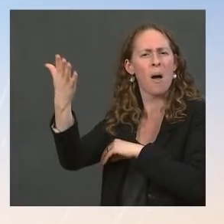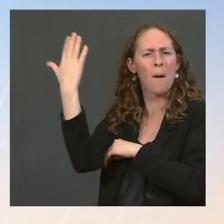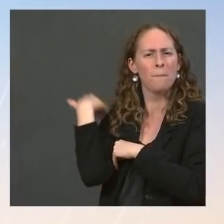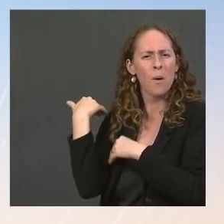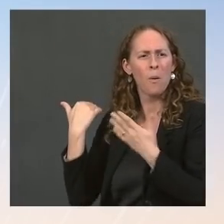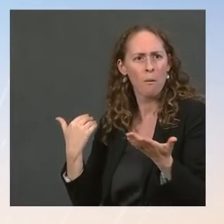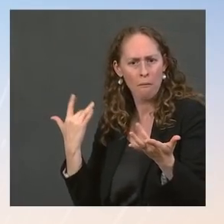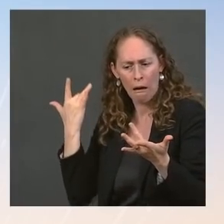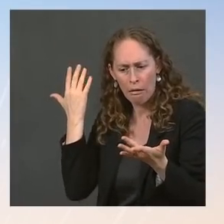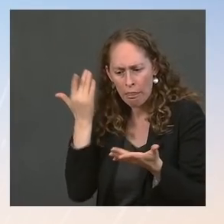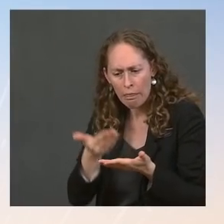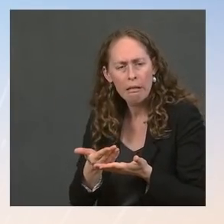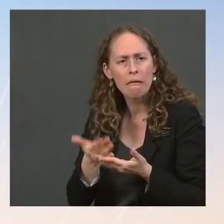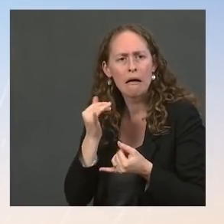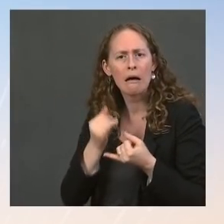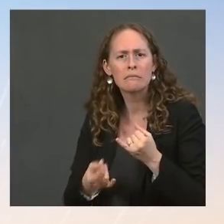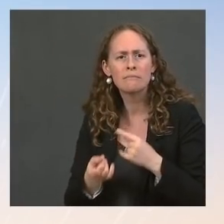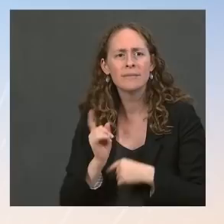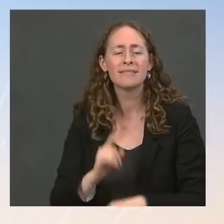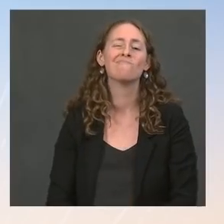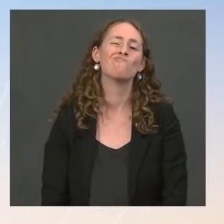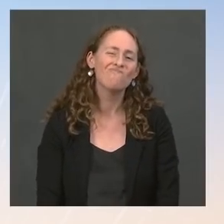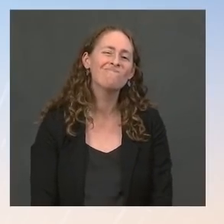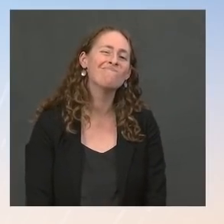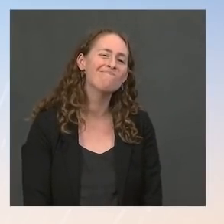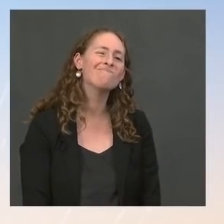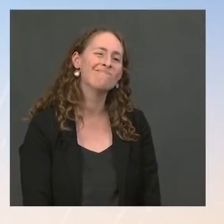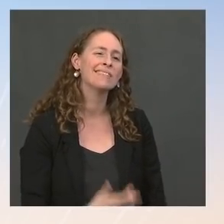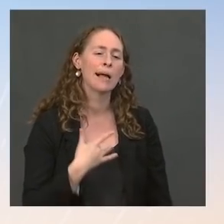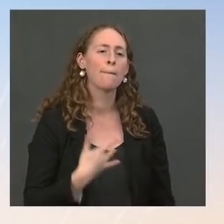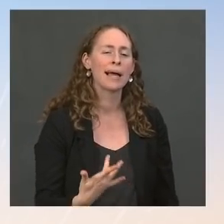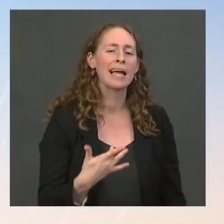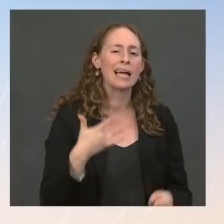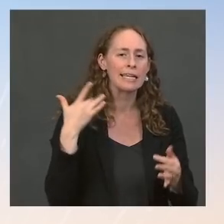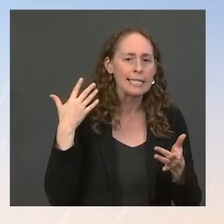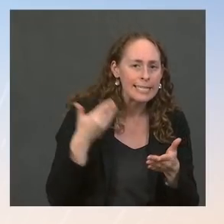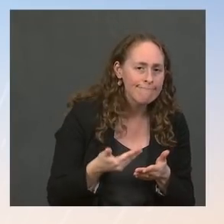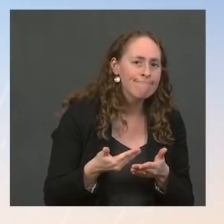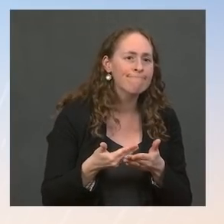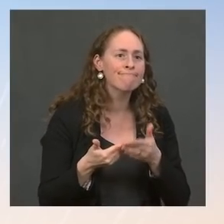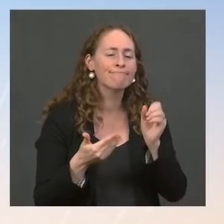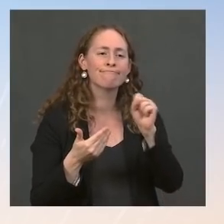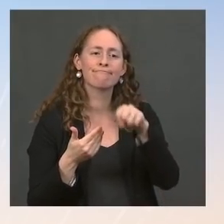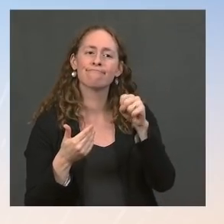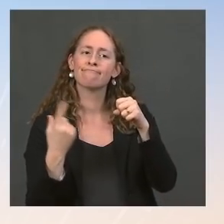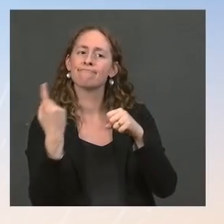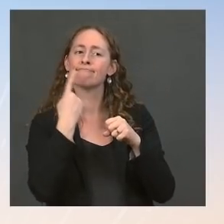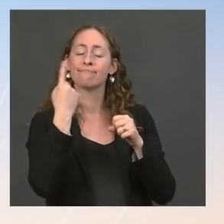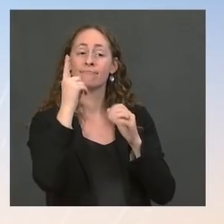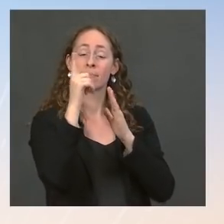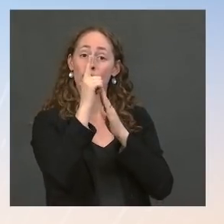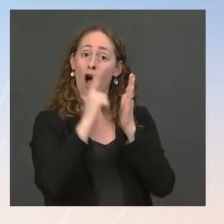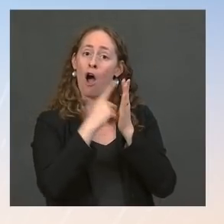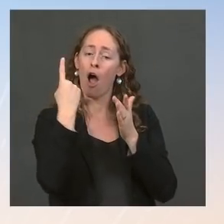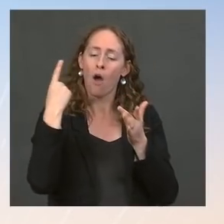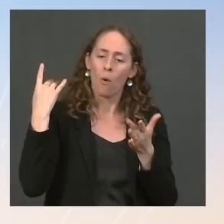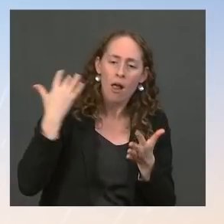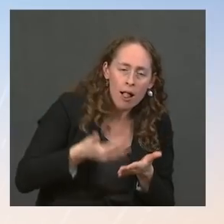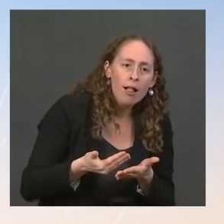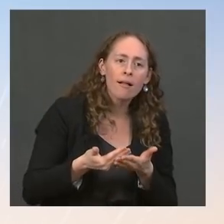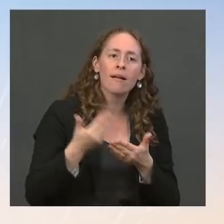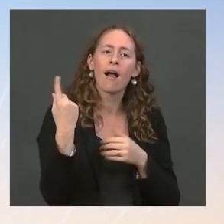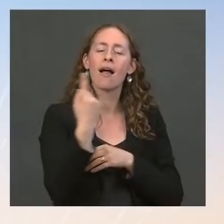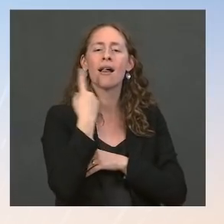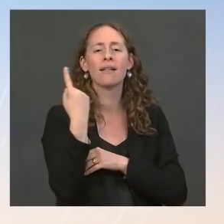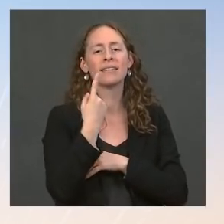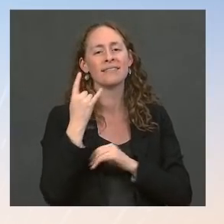goes down to the wire, especially with the debt limit, especially with basically almost any piece of legislation. It is something that has happened in the past in a bipartisan